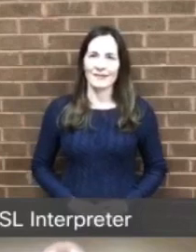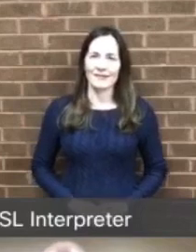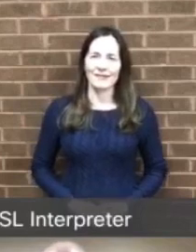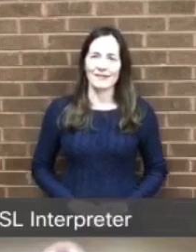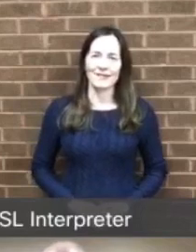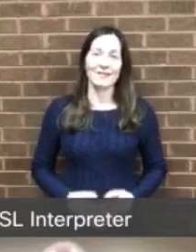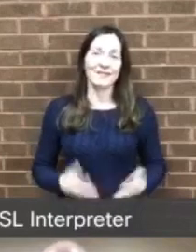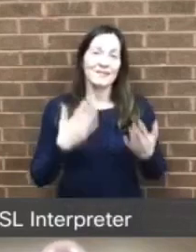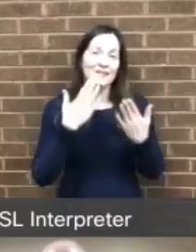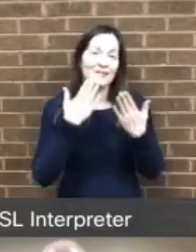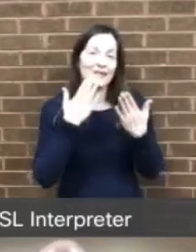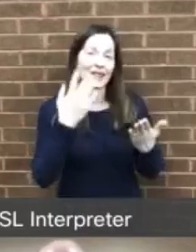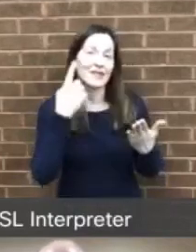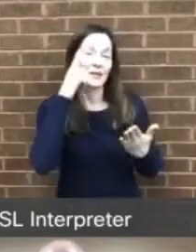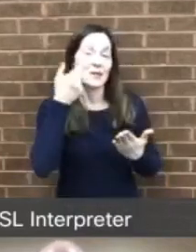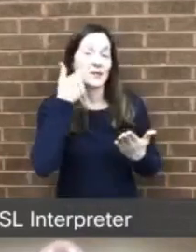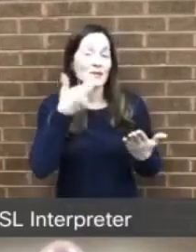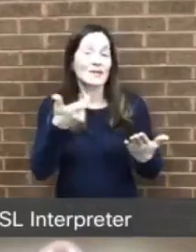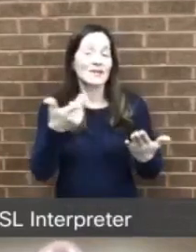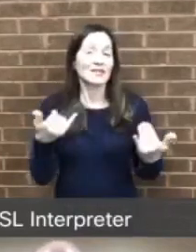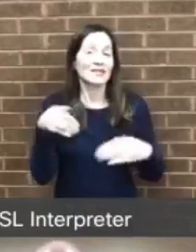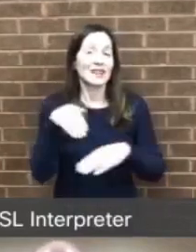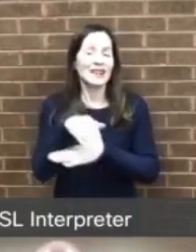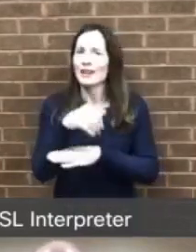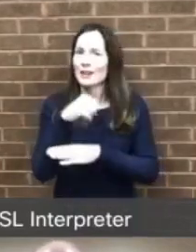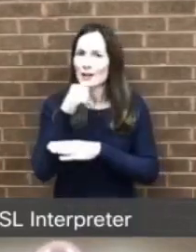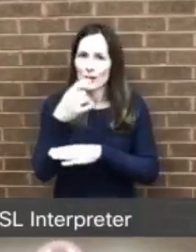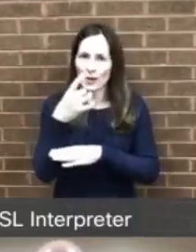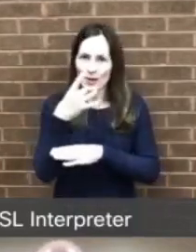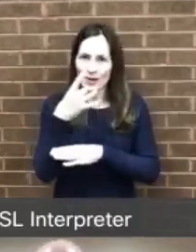Thank you all for joining us. Don't let the light go out.